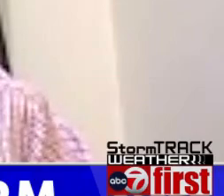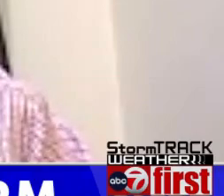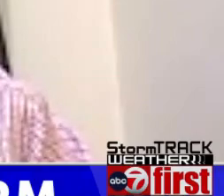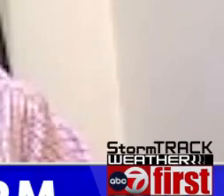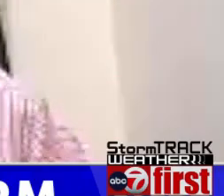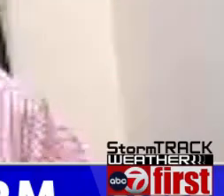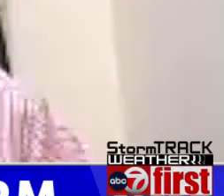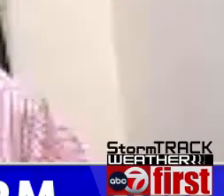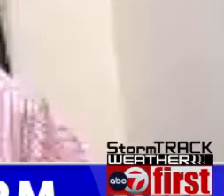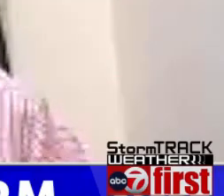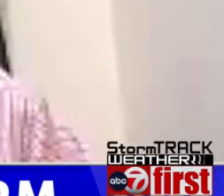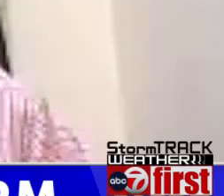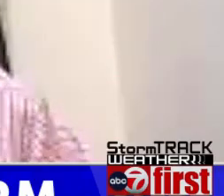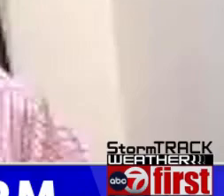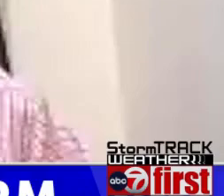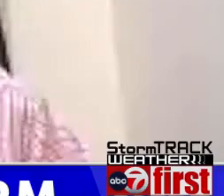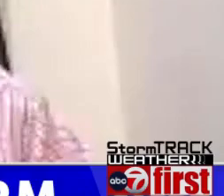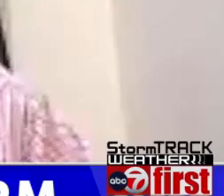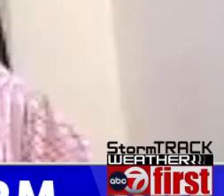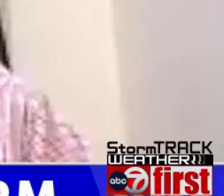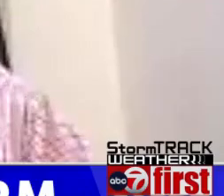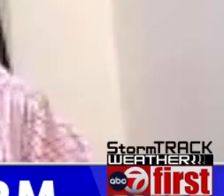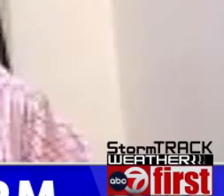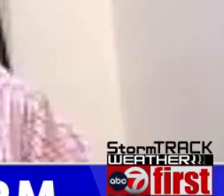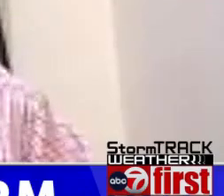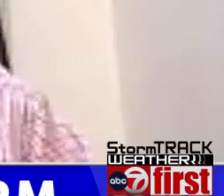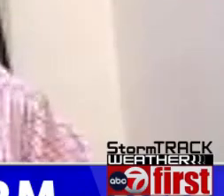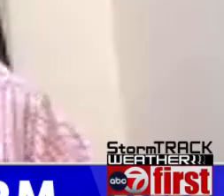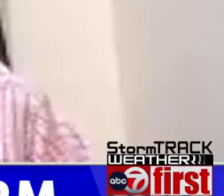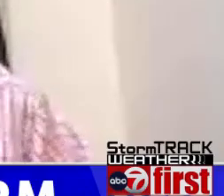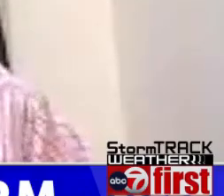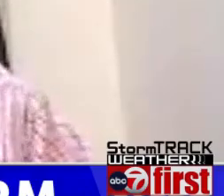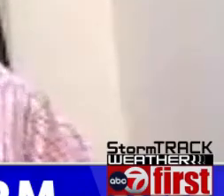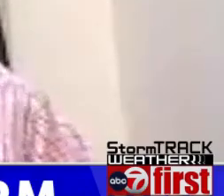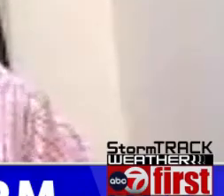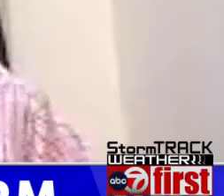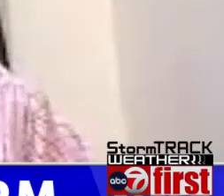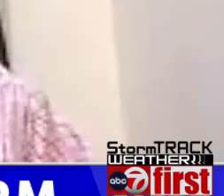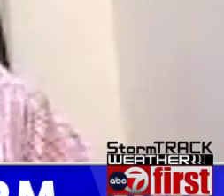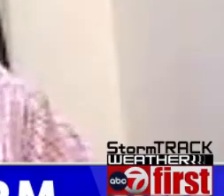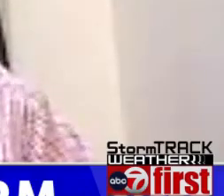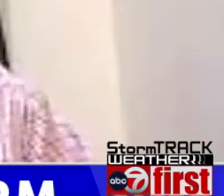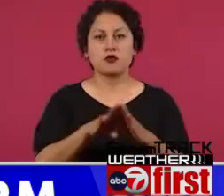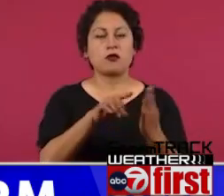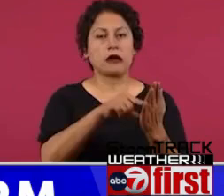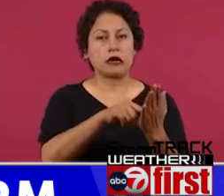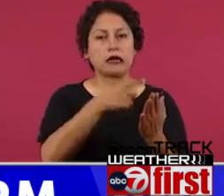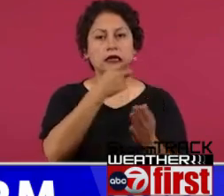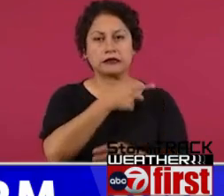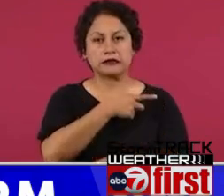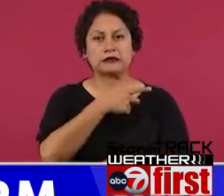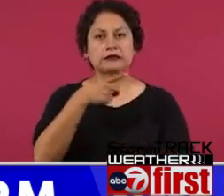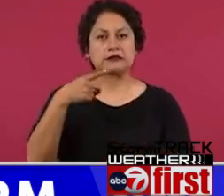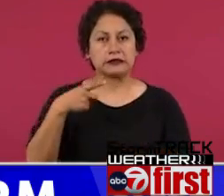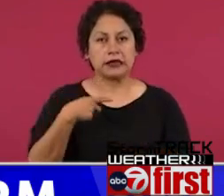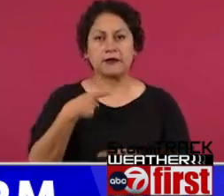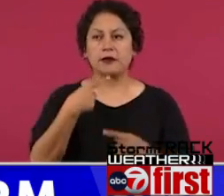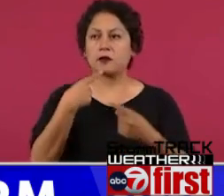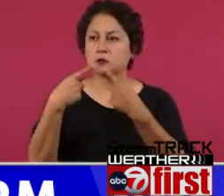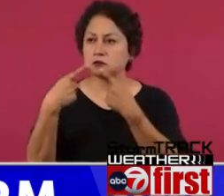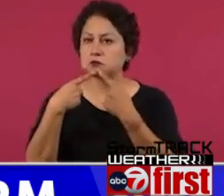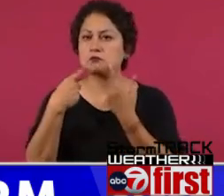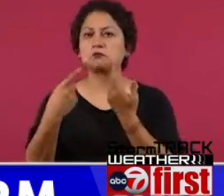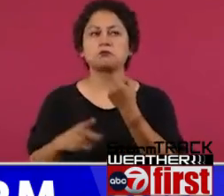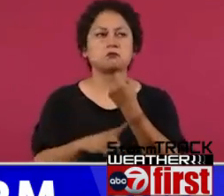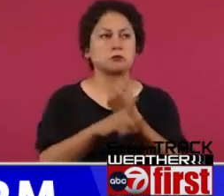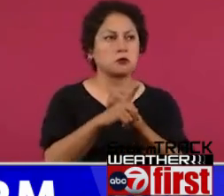in Mexico, and the Canadian ambassador had something similar to say. President López Obrador questioned the media how they could allow Ambassador